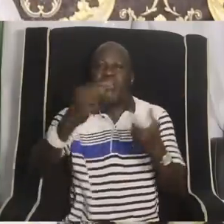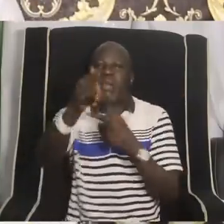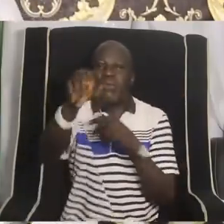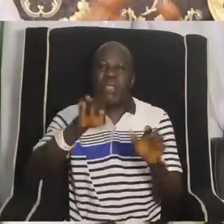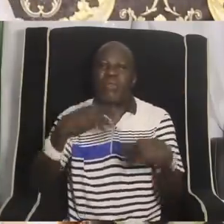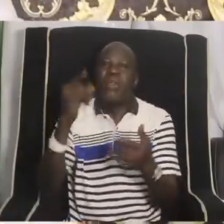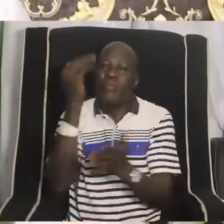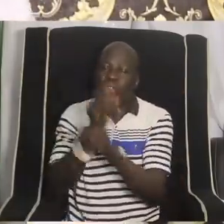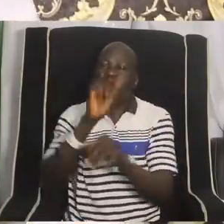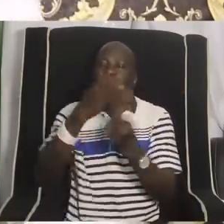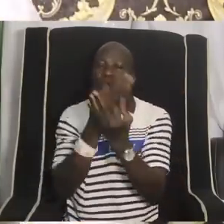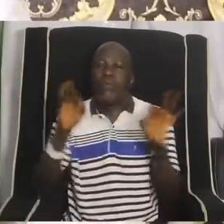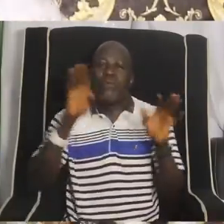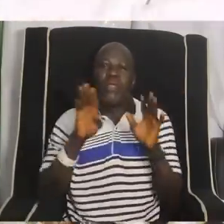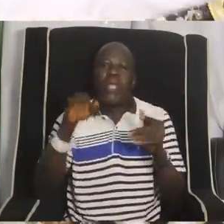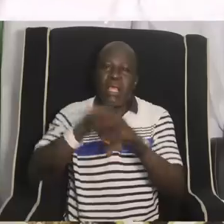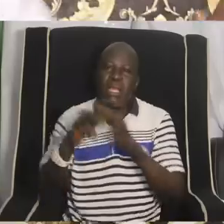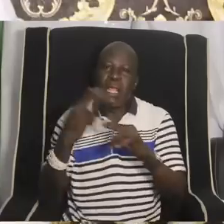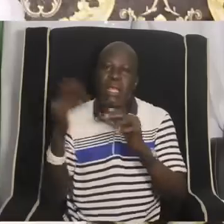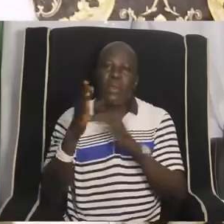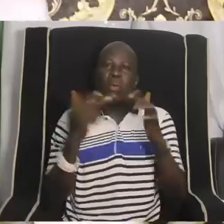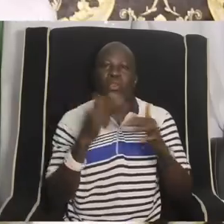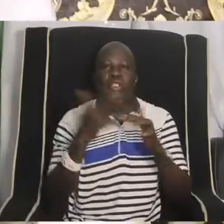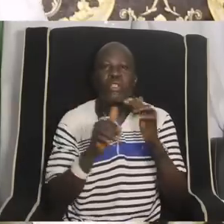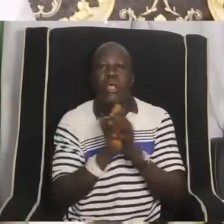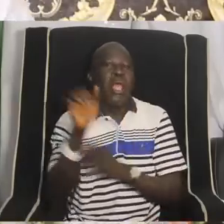gives you. Cosa ti bo ni te me. Karaka bi ha.